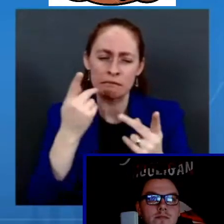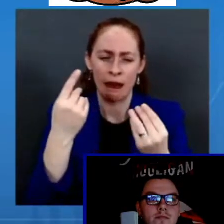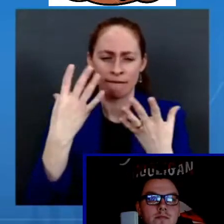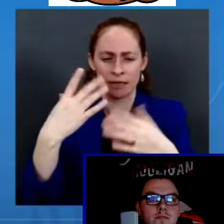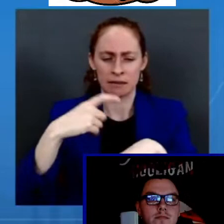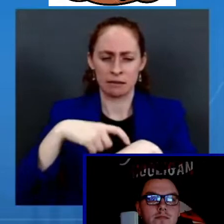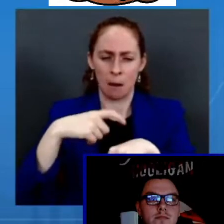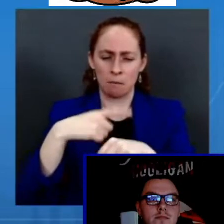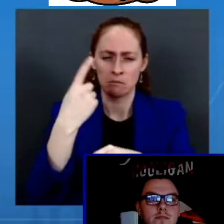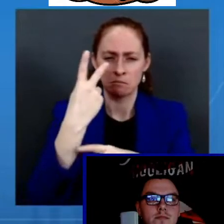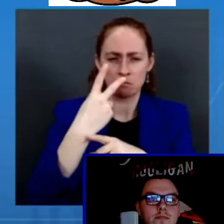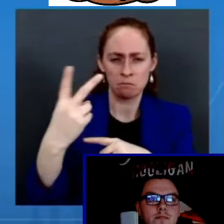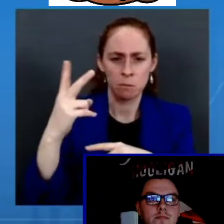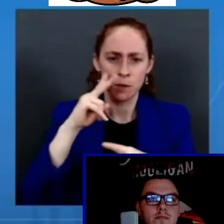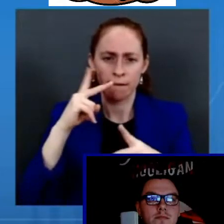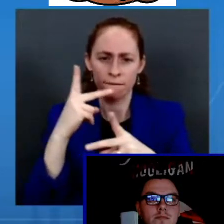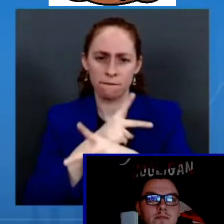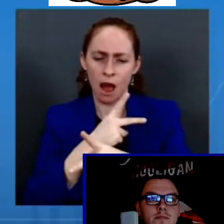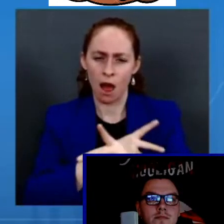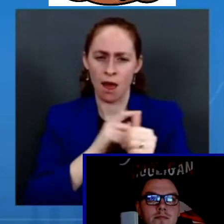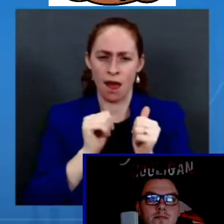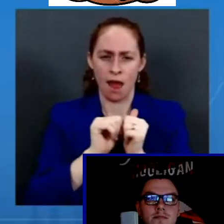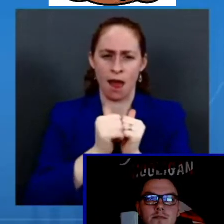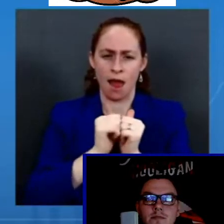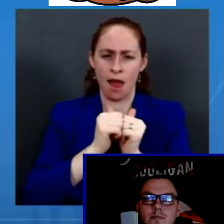be easily reimbursed for their test.